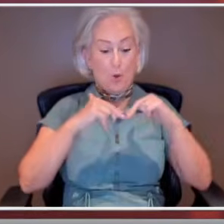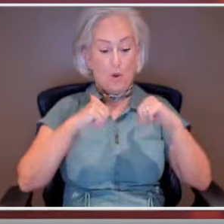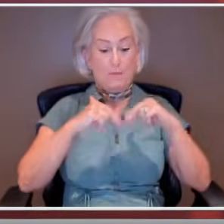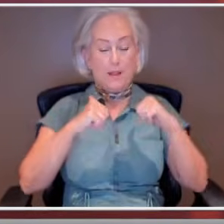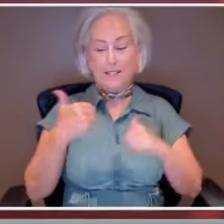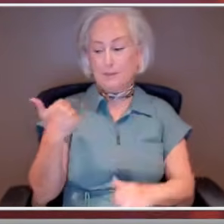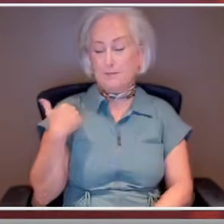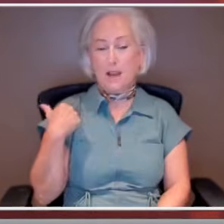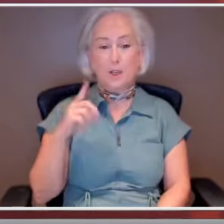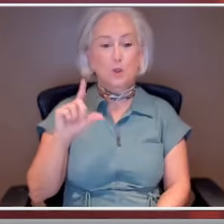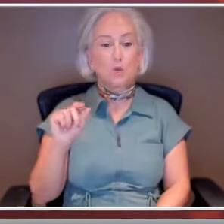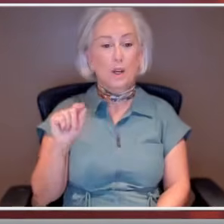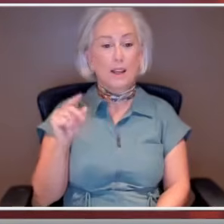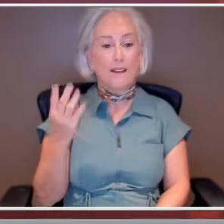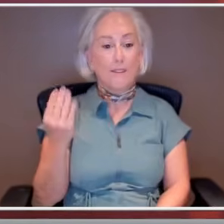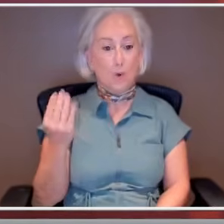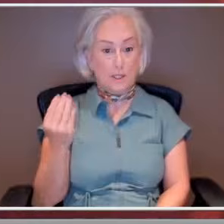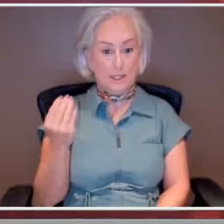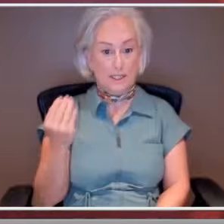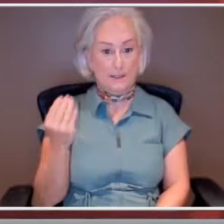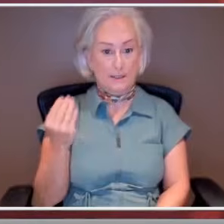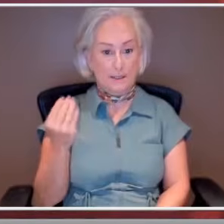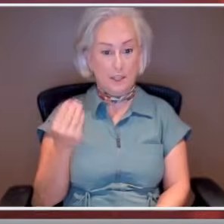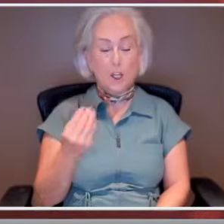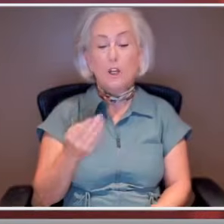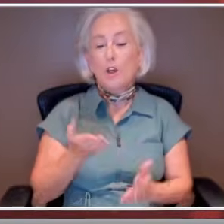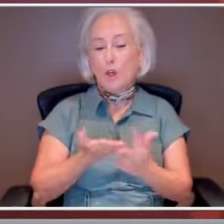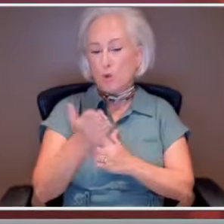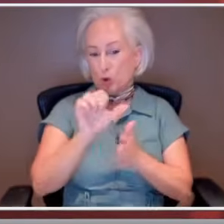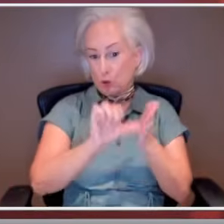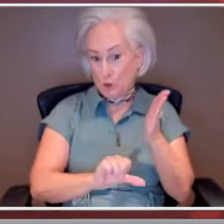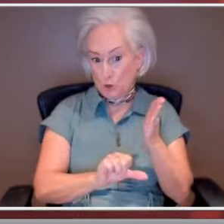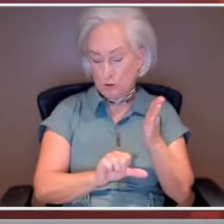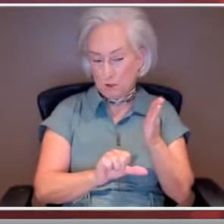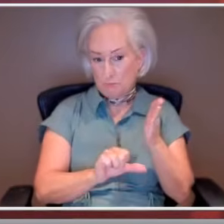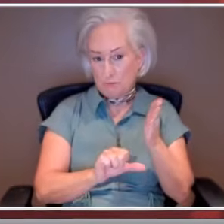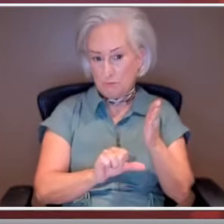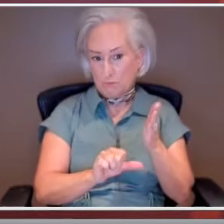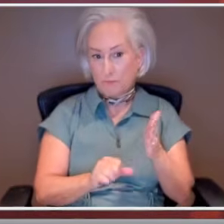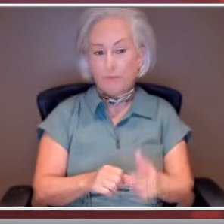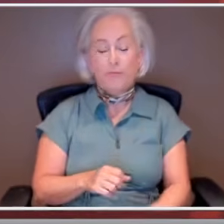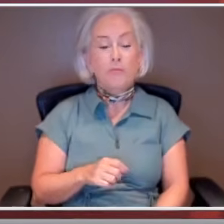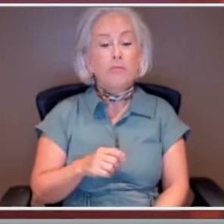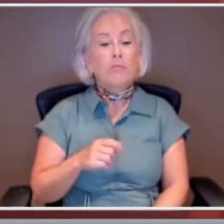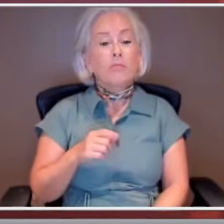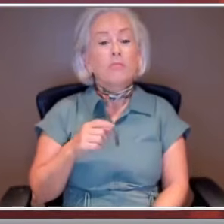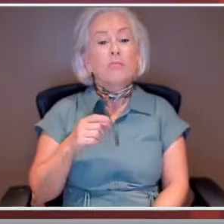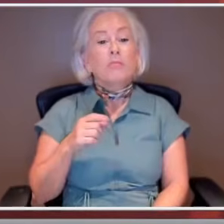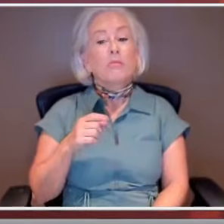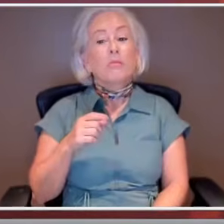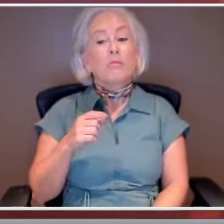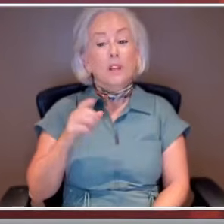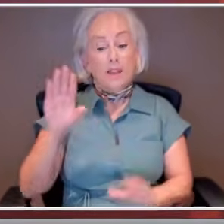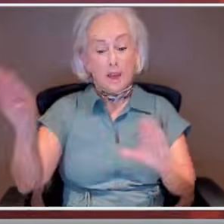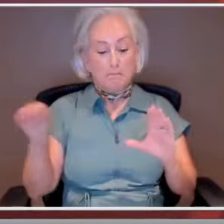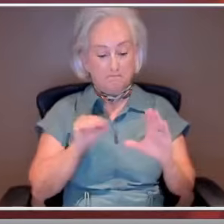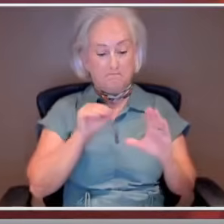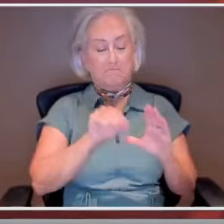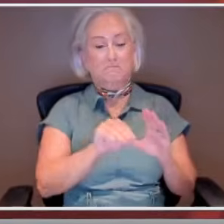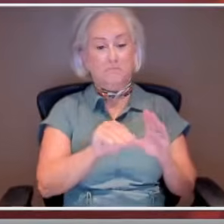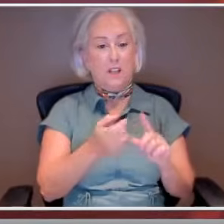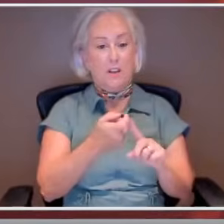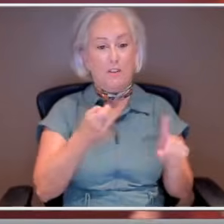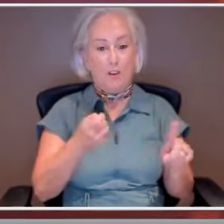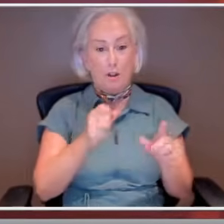mentioned, but that was done surgically. And so he had a surgically placed valve that was about 10 or 11 years old,